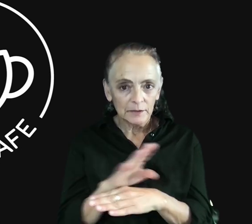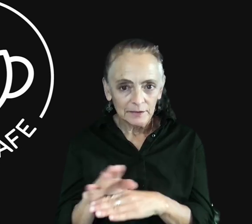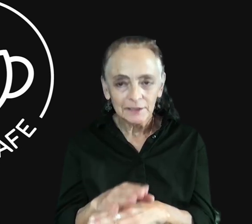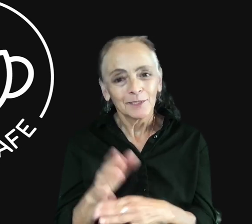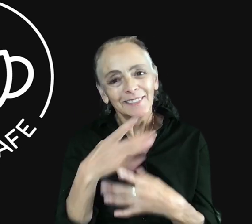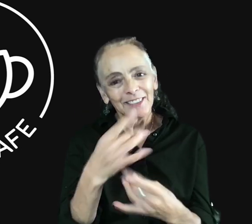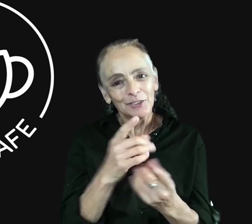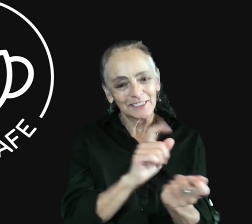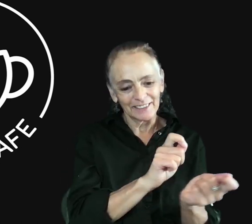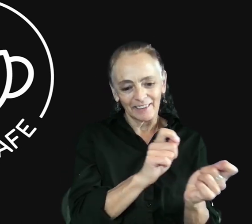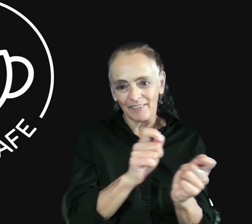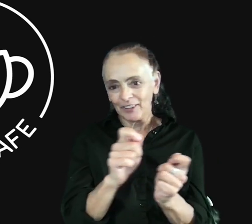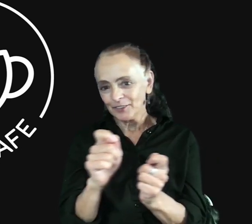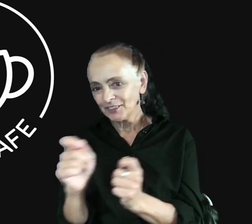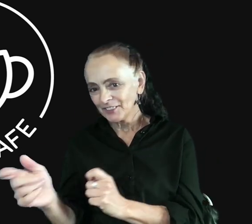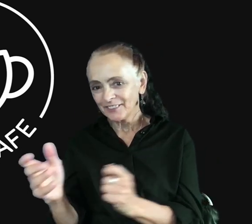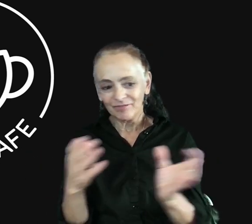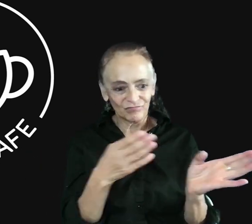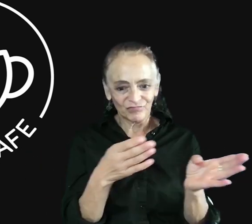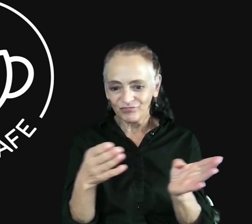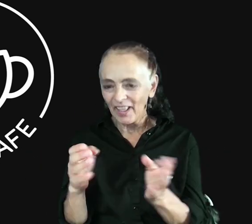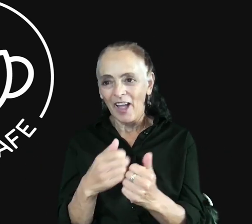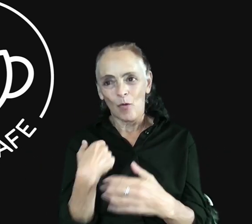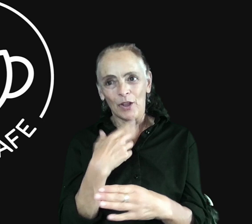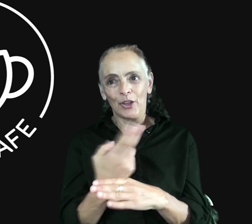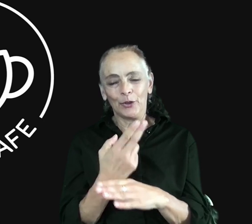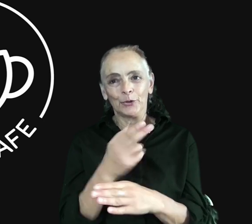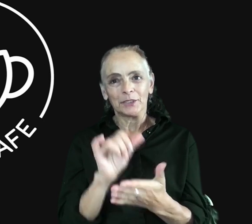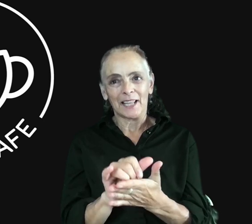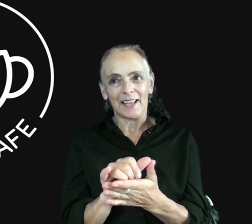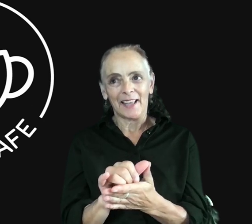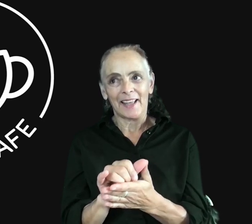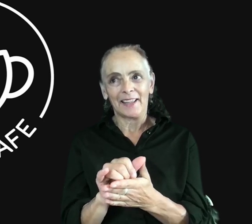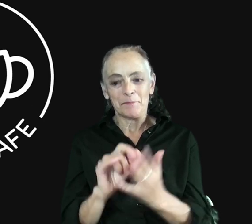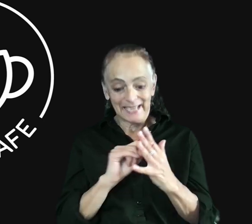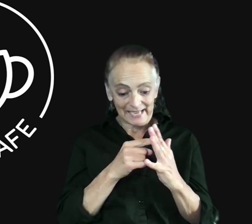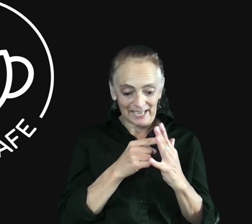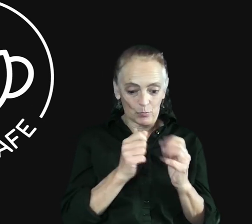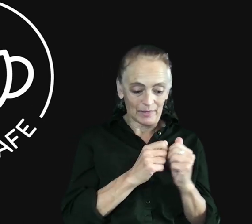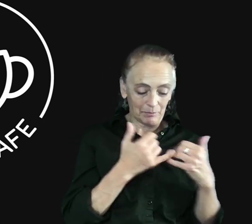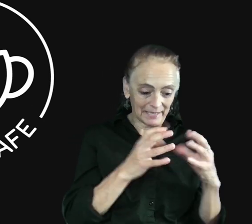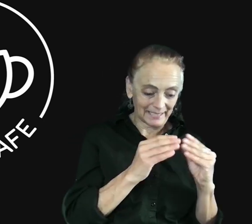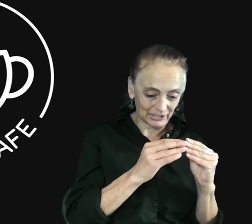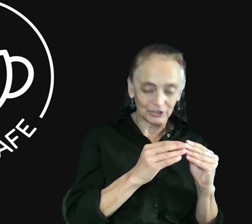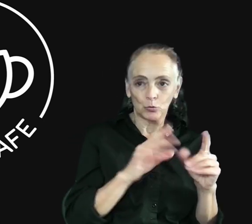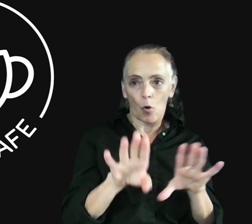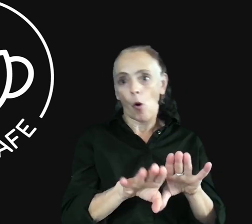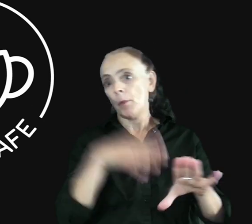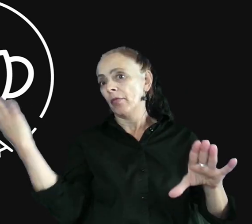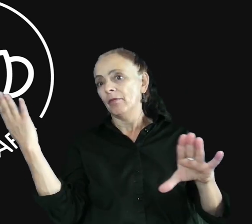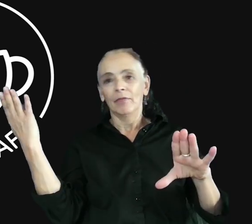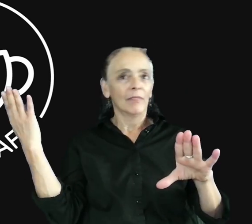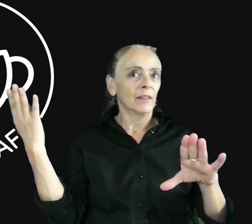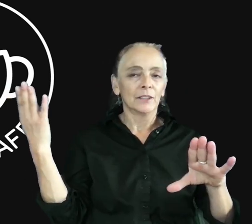evolution of how we used that to leverage our kind of get that door open to coming in with the